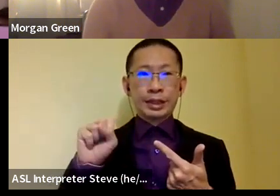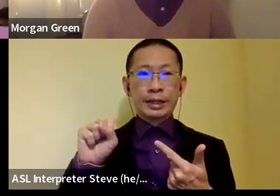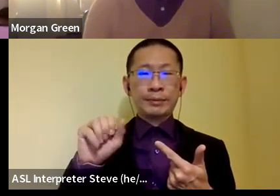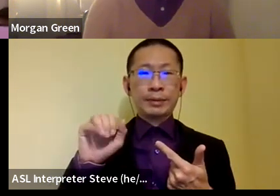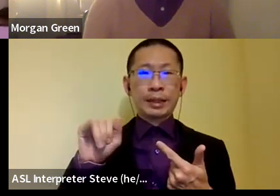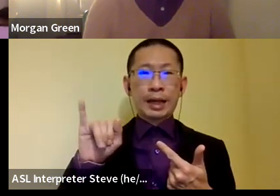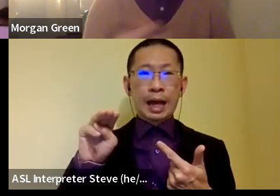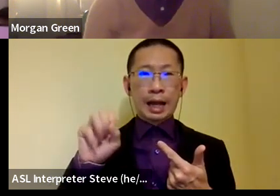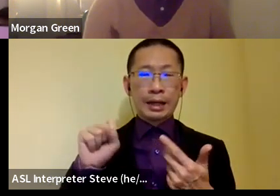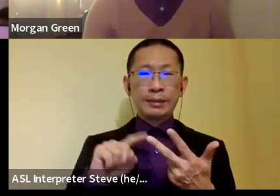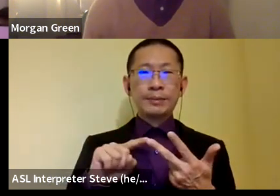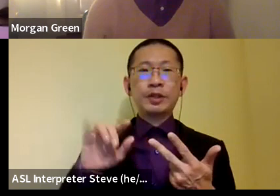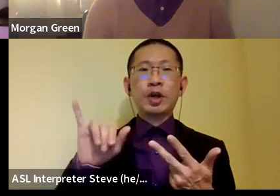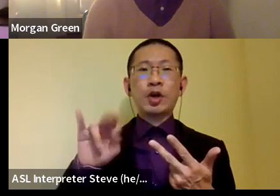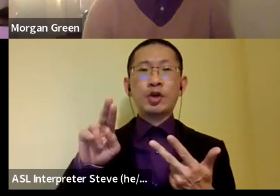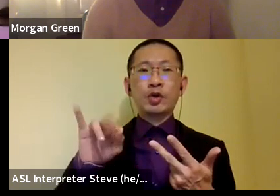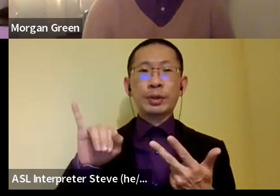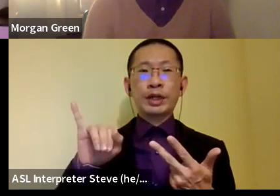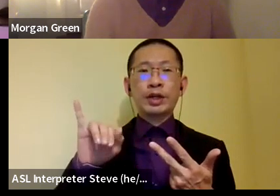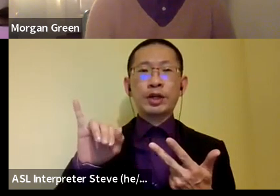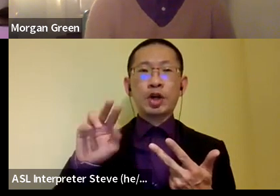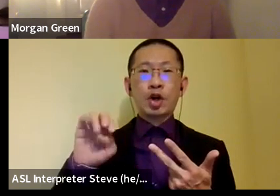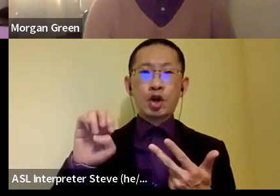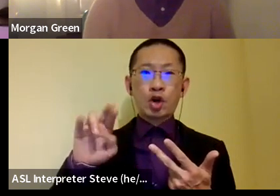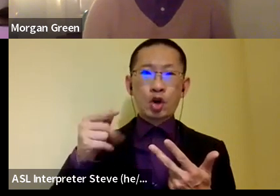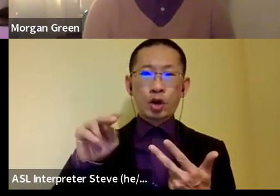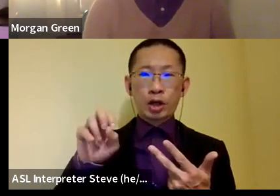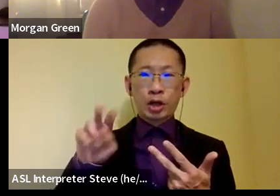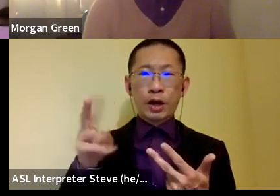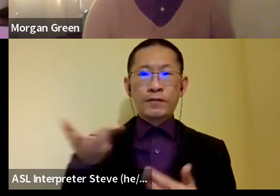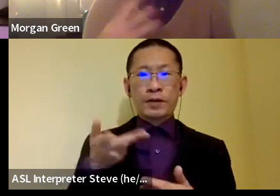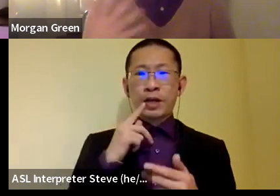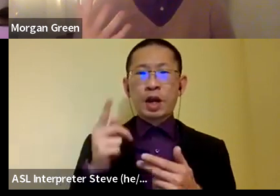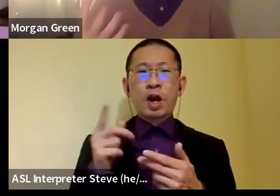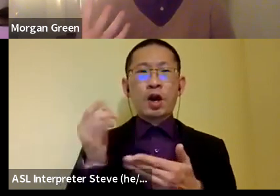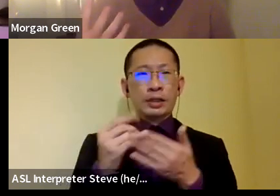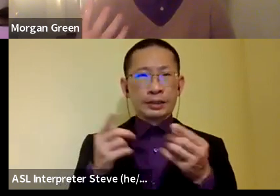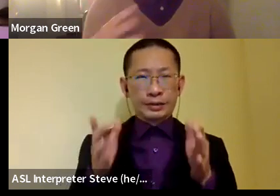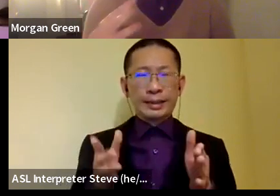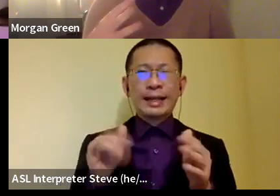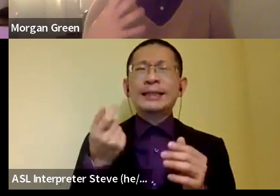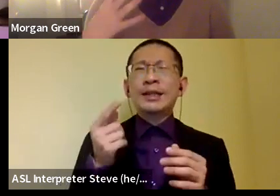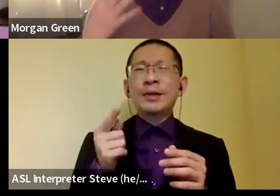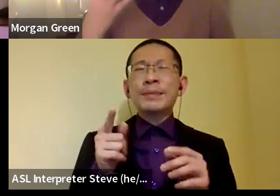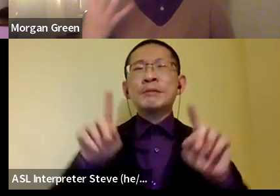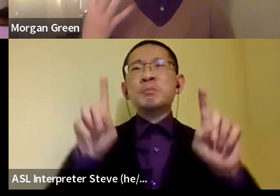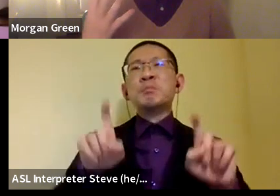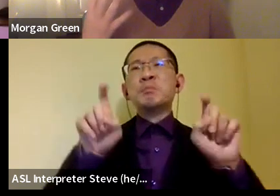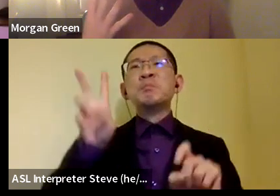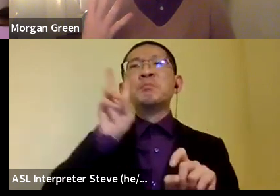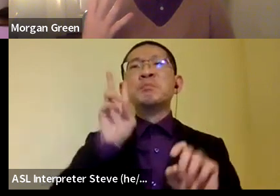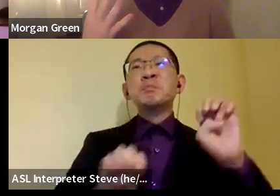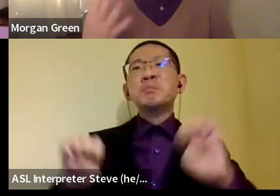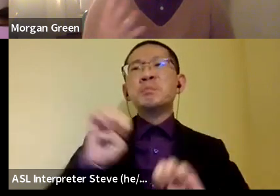Yuri Urnov. The three of us are all directors, to come, and it's a bit of an experiment. It's a, like a